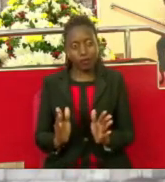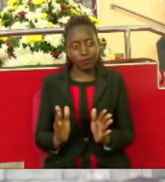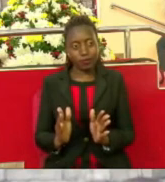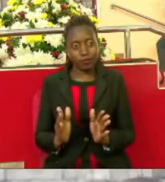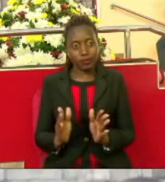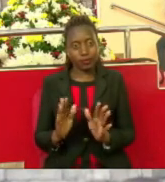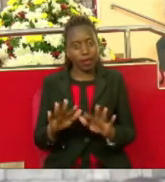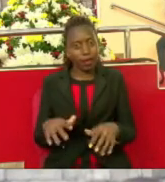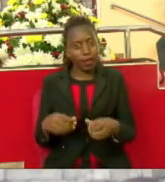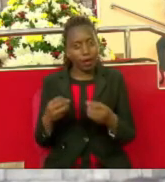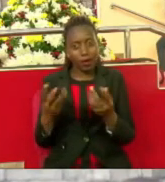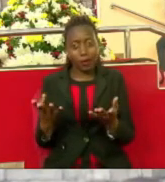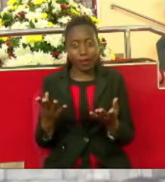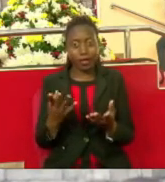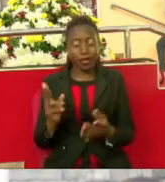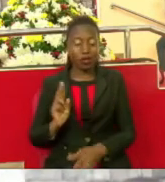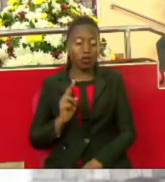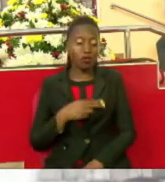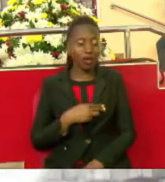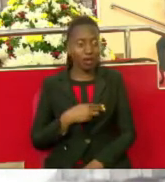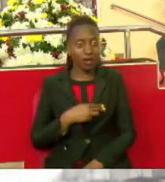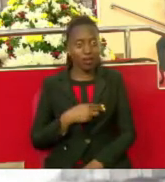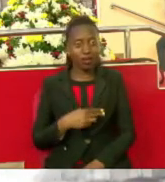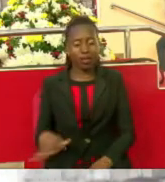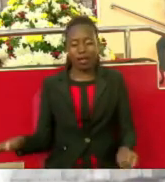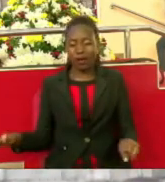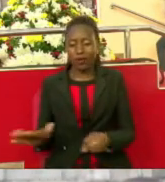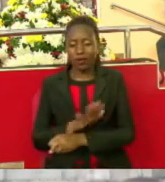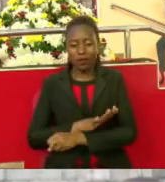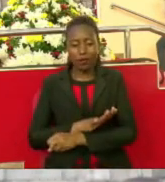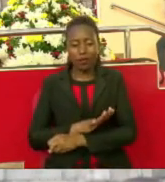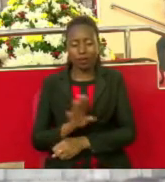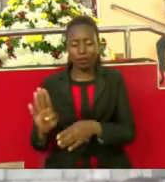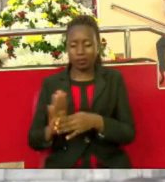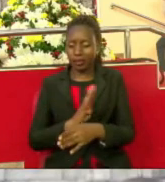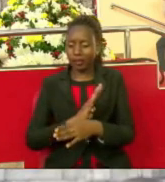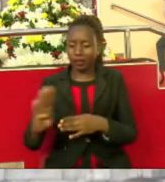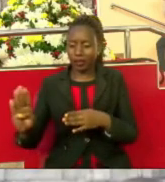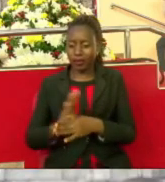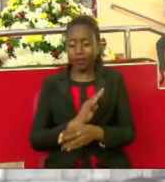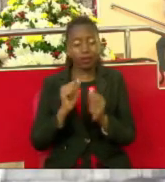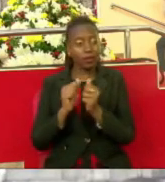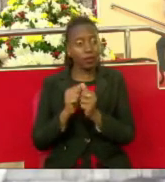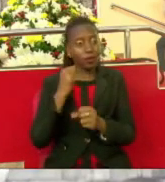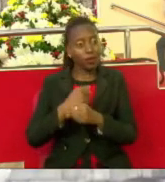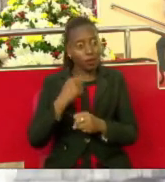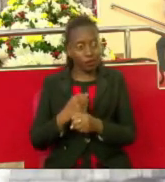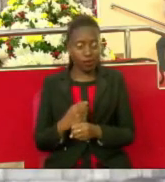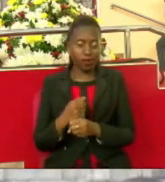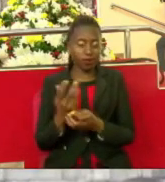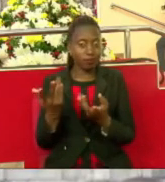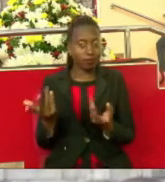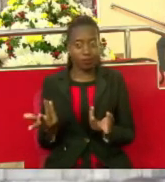How many of us are occupied, that our jobs have taken our time? Wagapi wetu hapa tumekuwa na mambo mengi